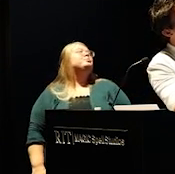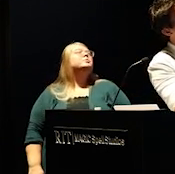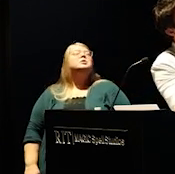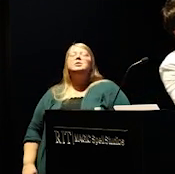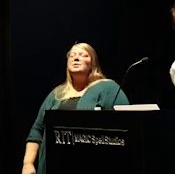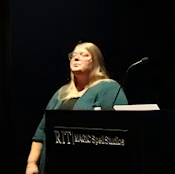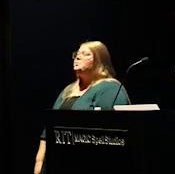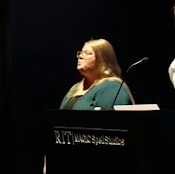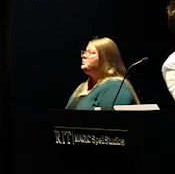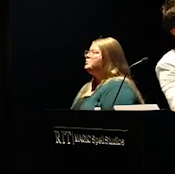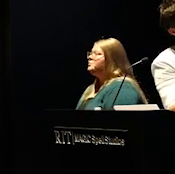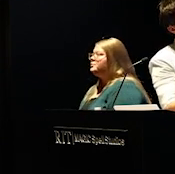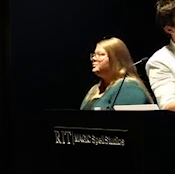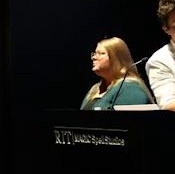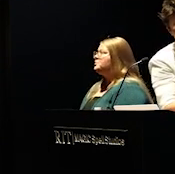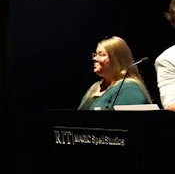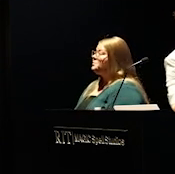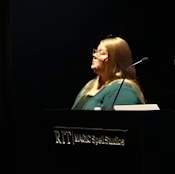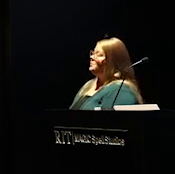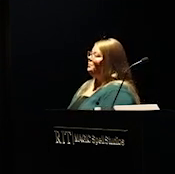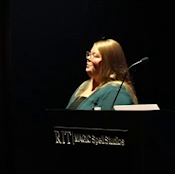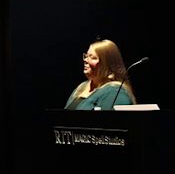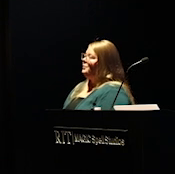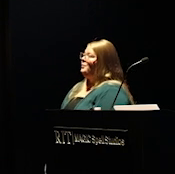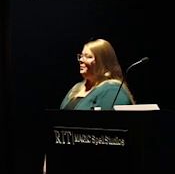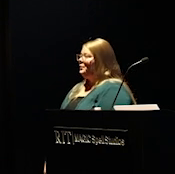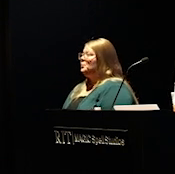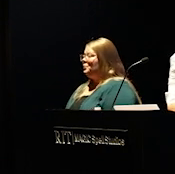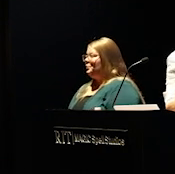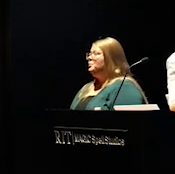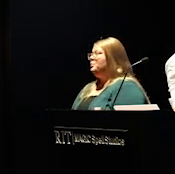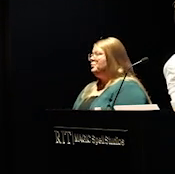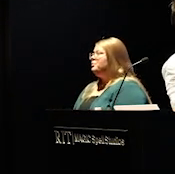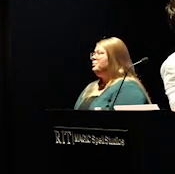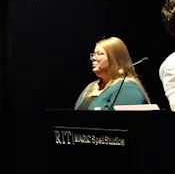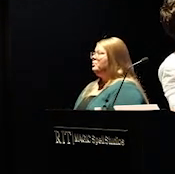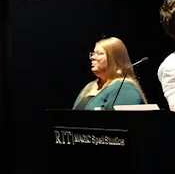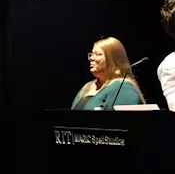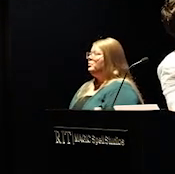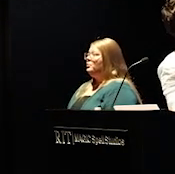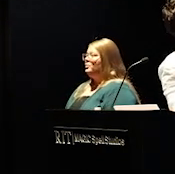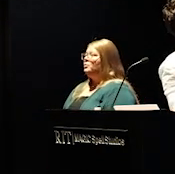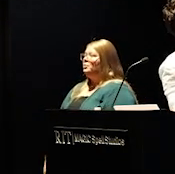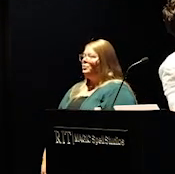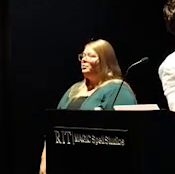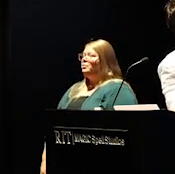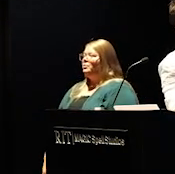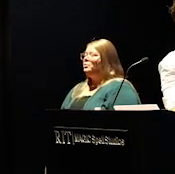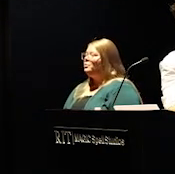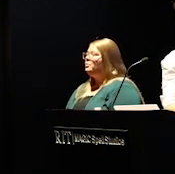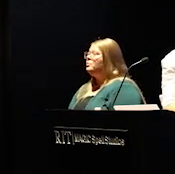the thing that I think that really it centers on, what comes to be, when I say, wait, I am designing, is that